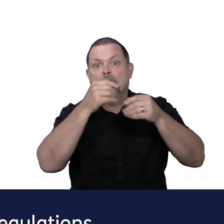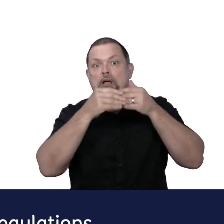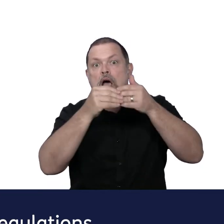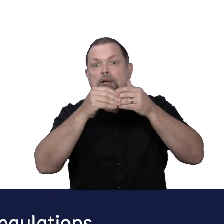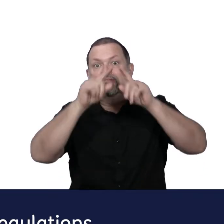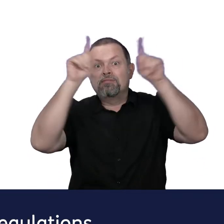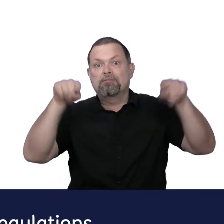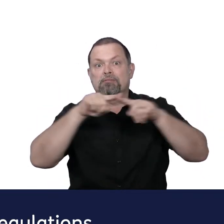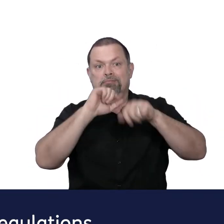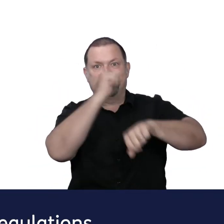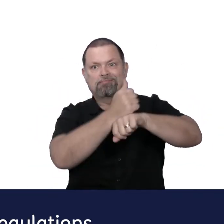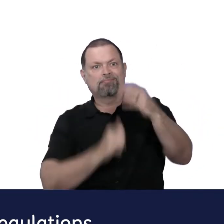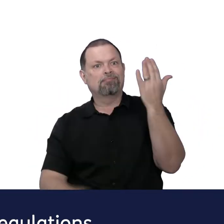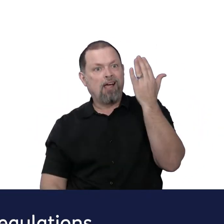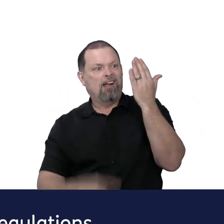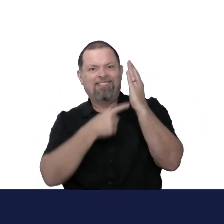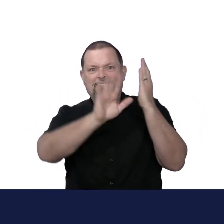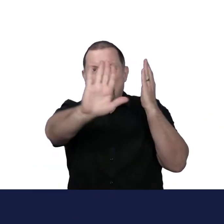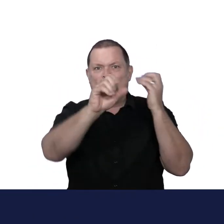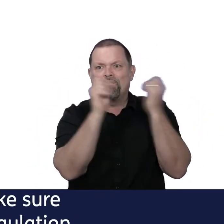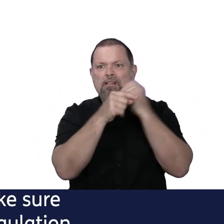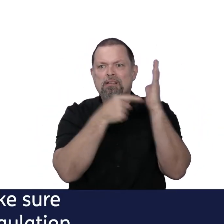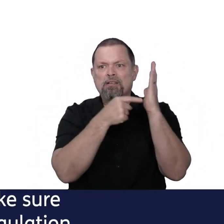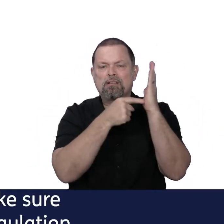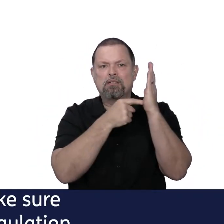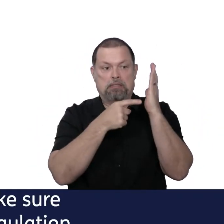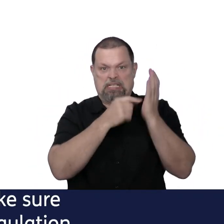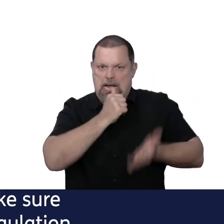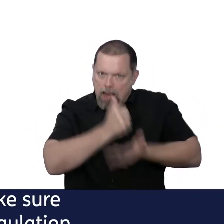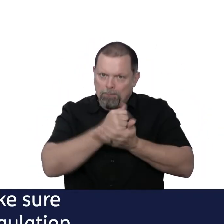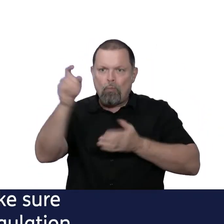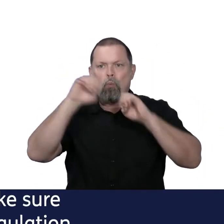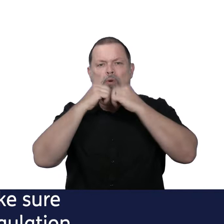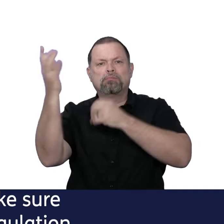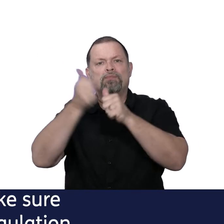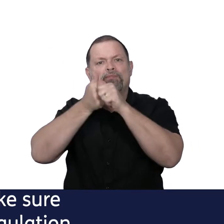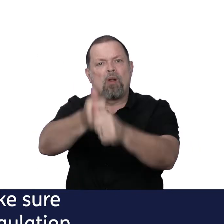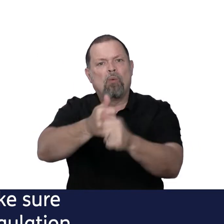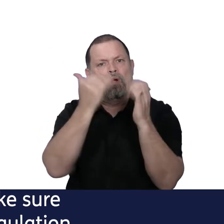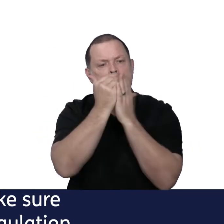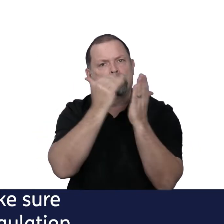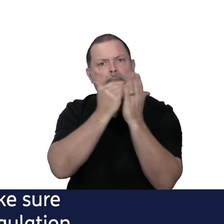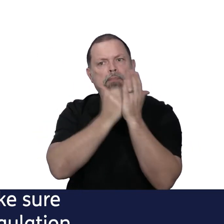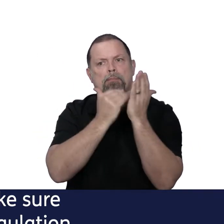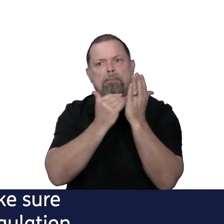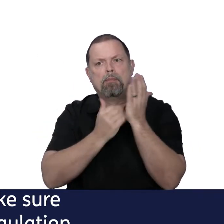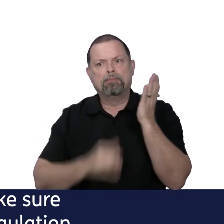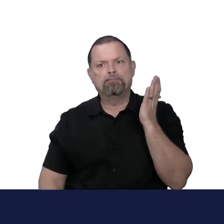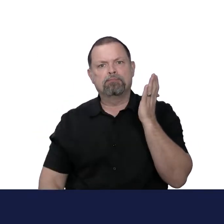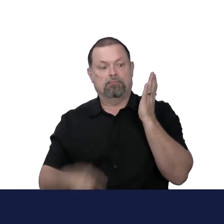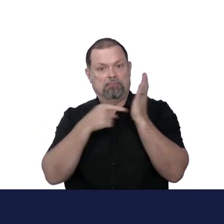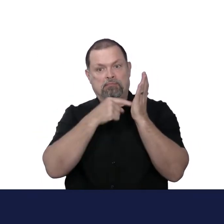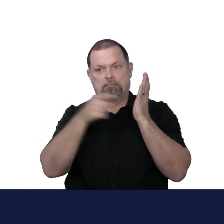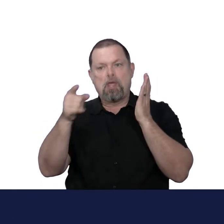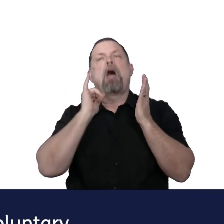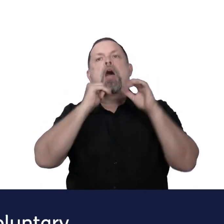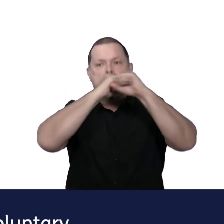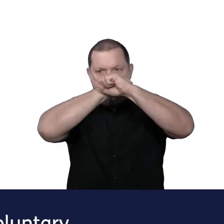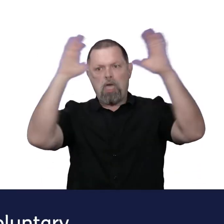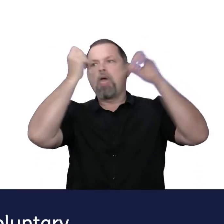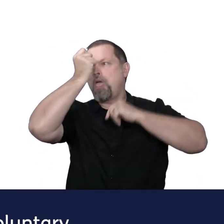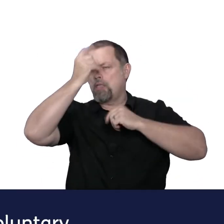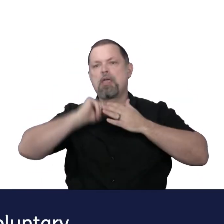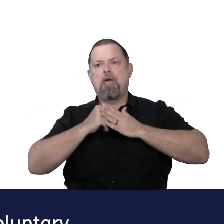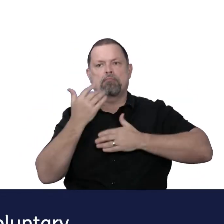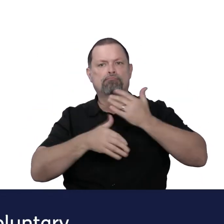helps organizations follow regulations. It gives them ideas to make sure their business obeys the regulation.